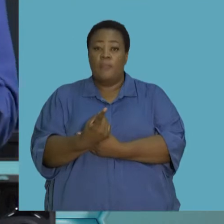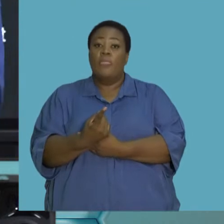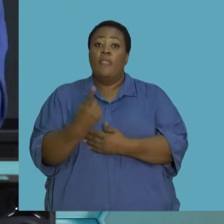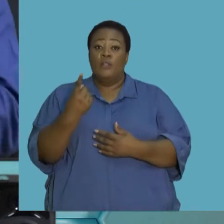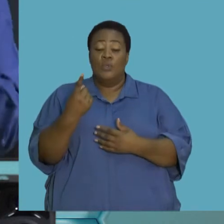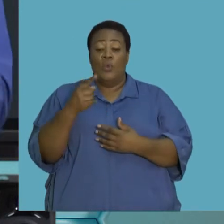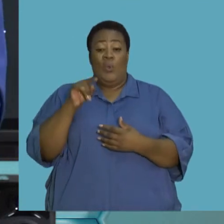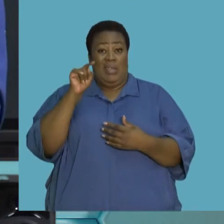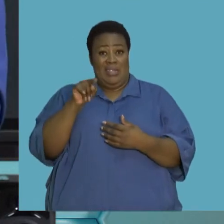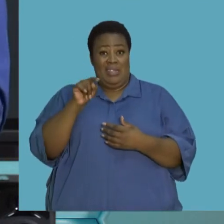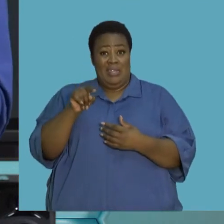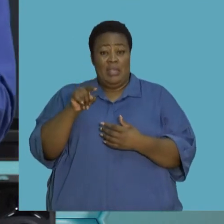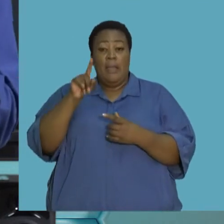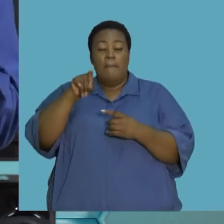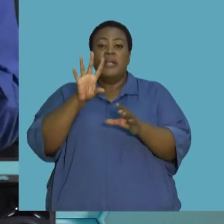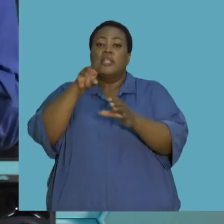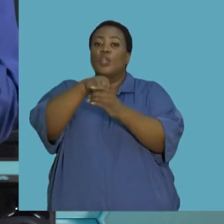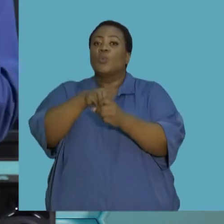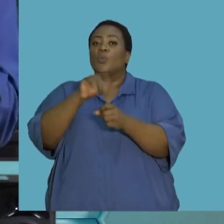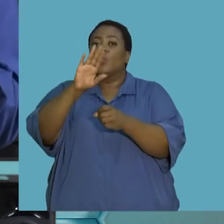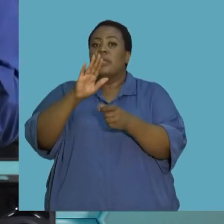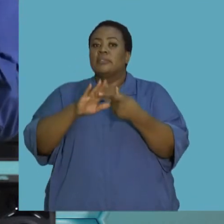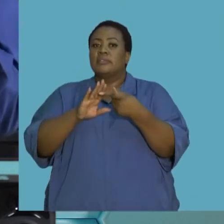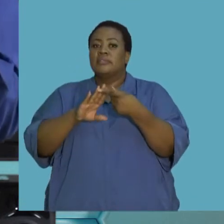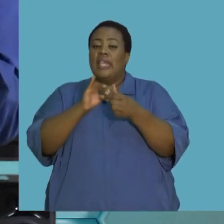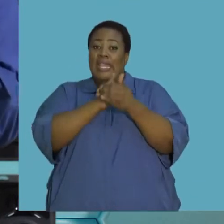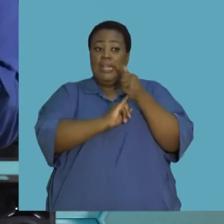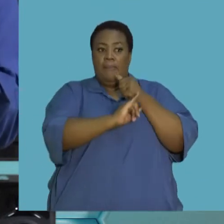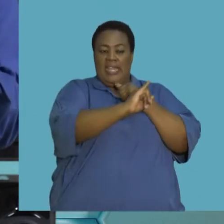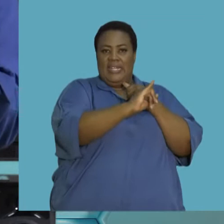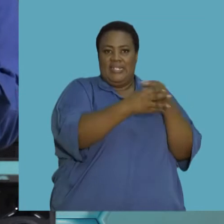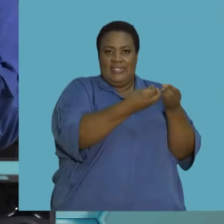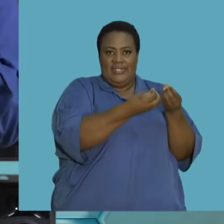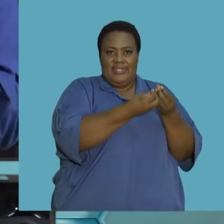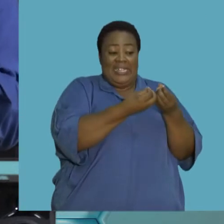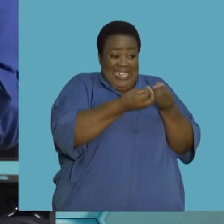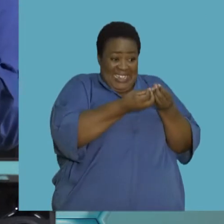And the components of a hypothesis needs to include, one, the independent variable.